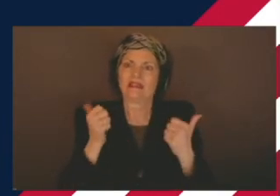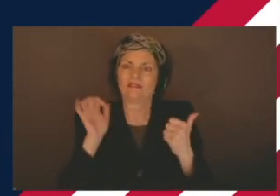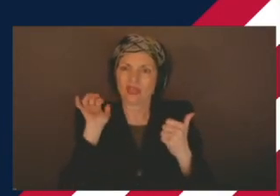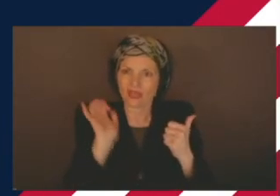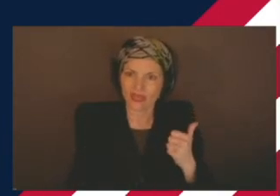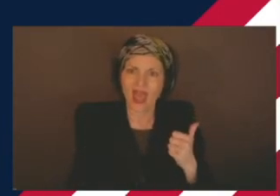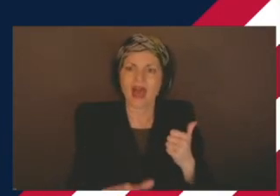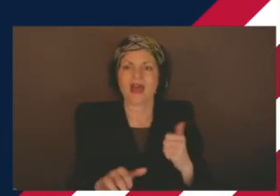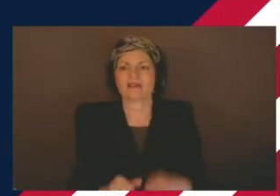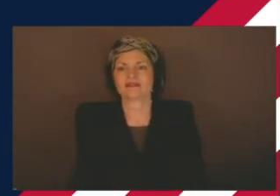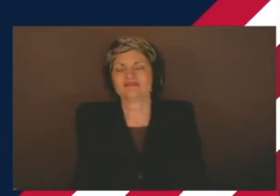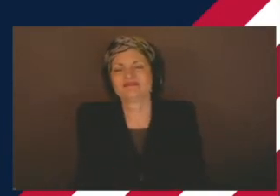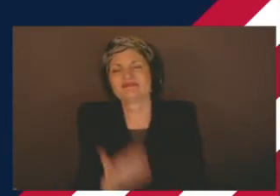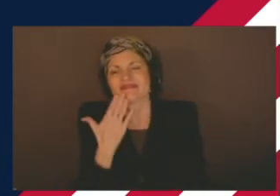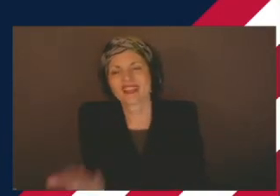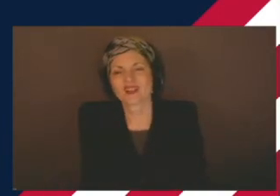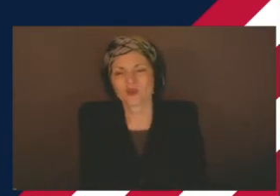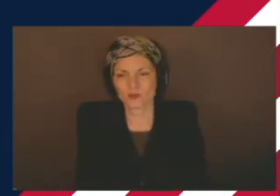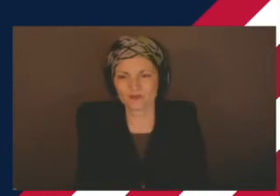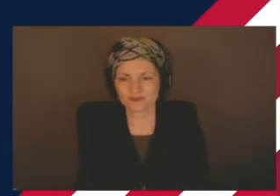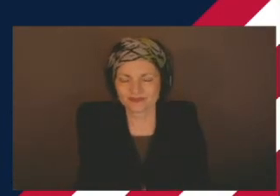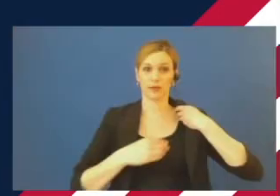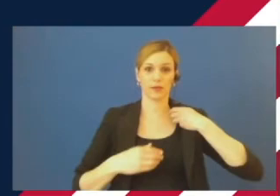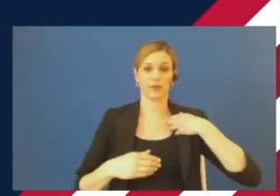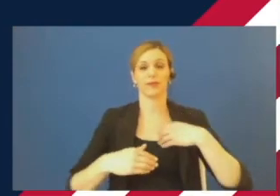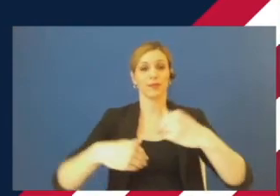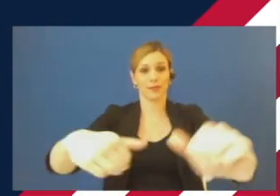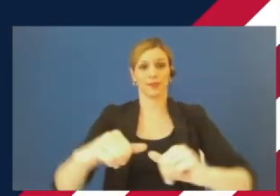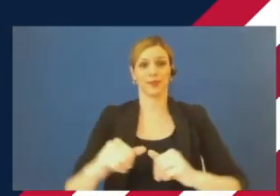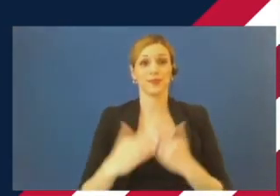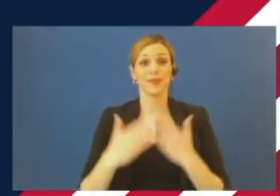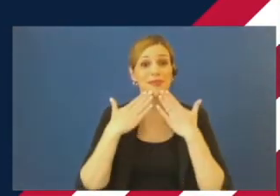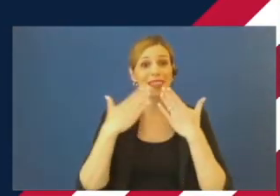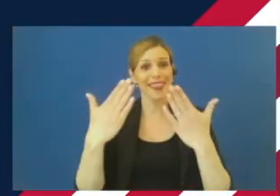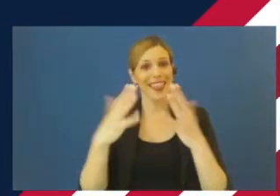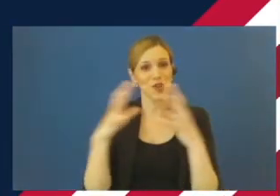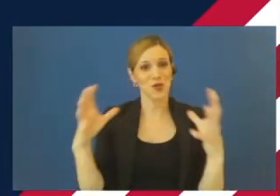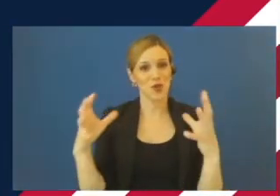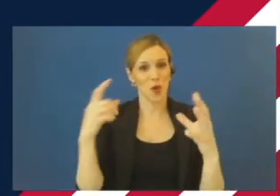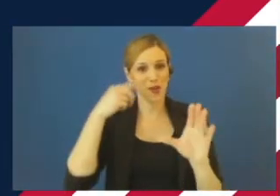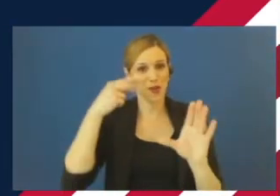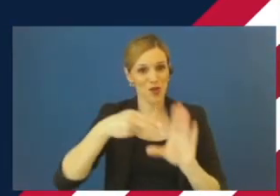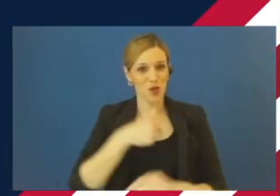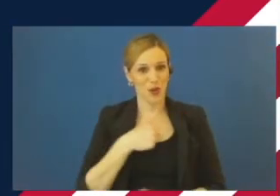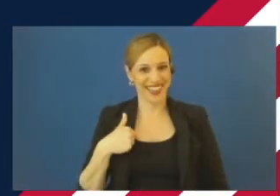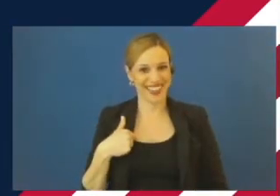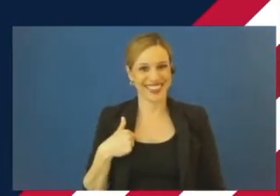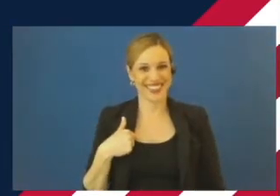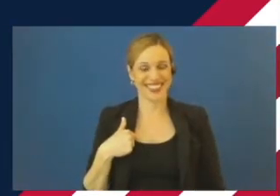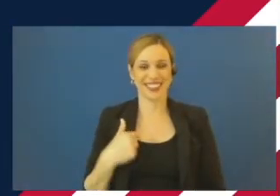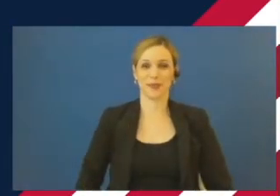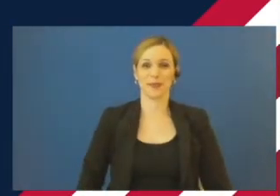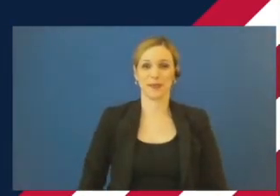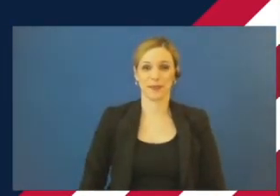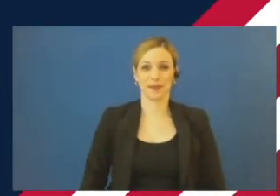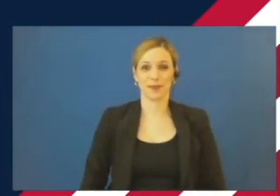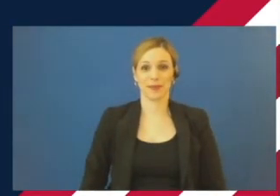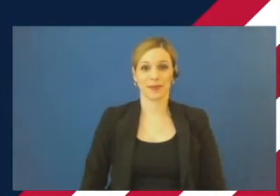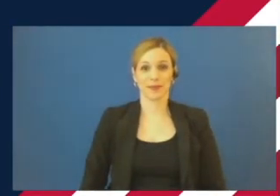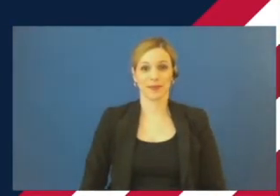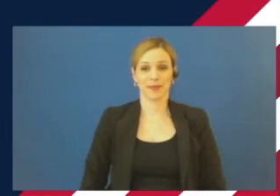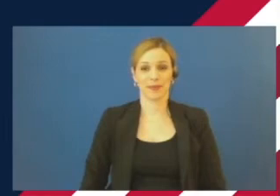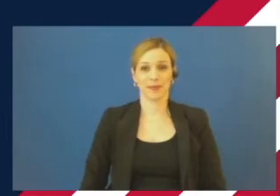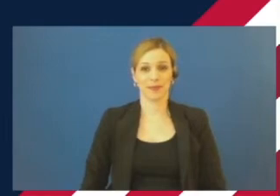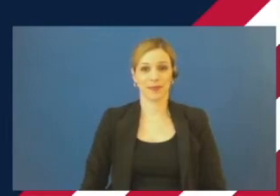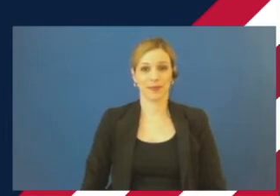Thank you, Congresswoman. Thank you so much for joining us. And I'm going to assume that report is next to the pandemic